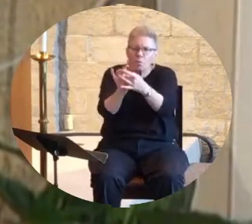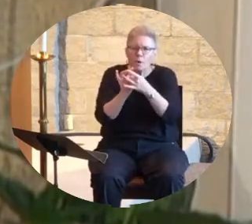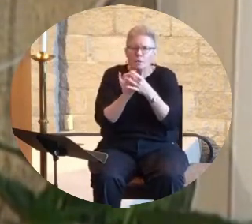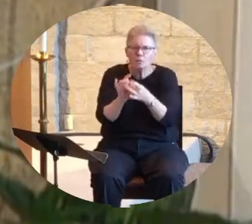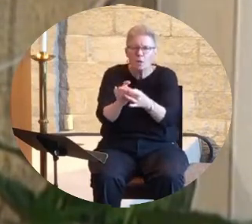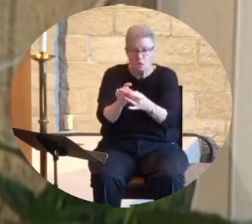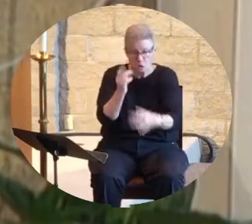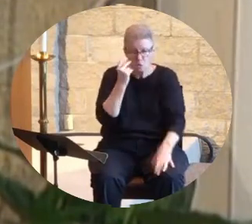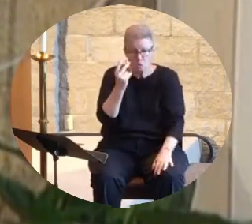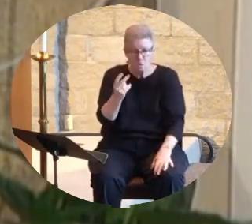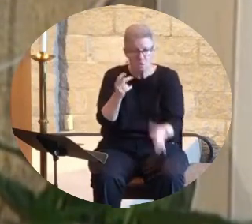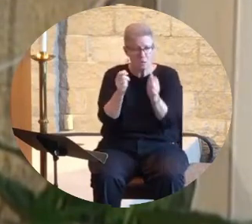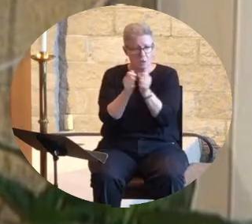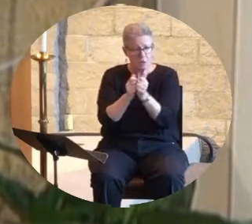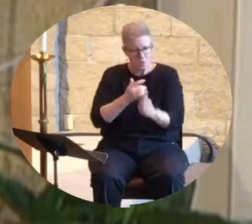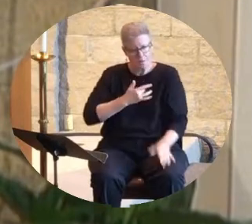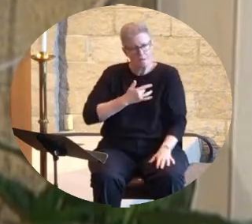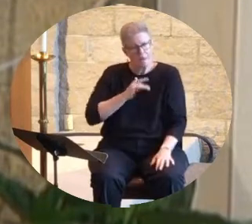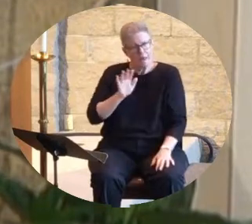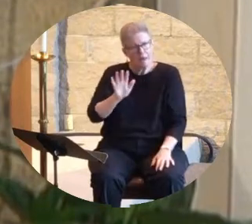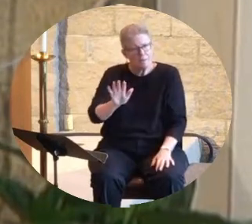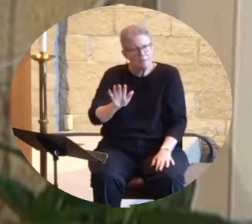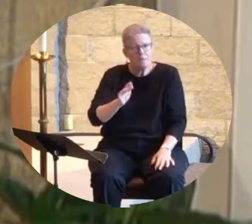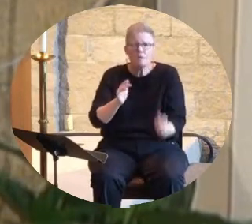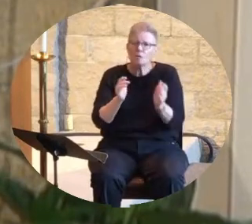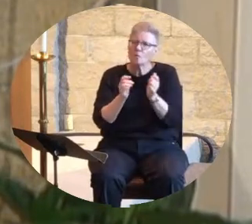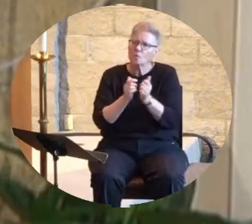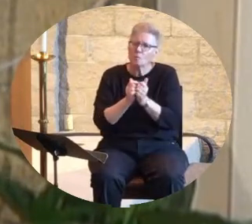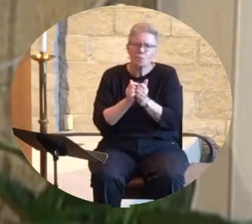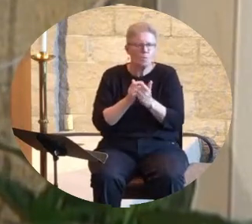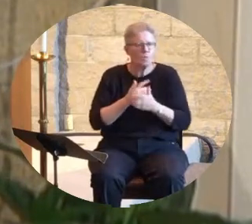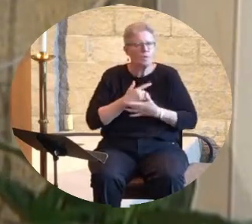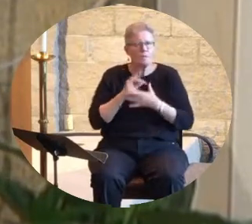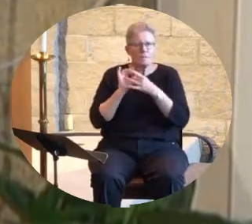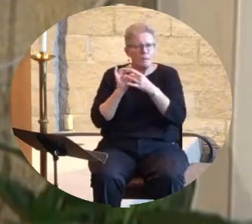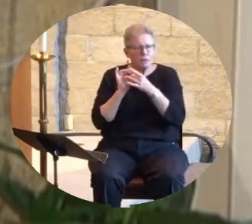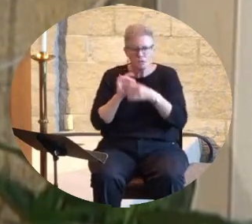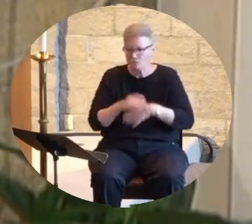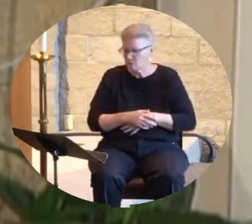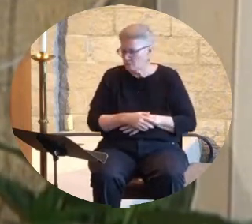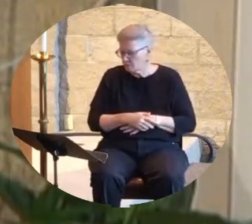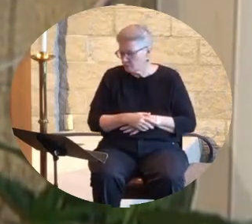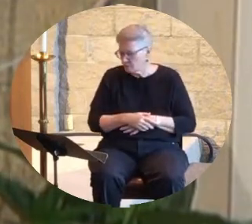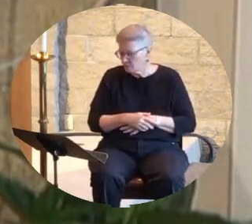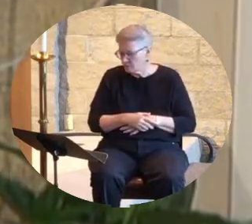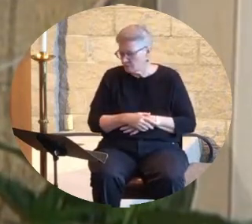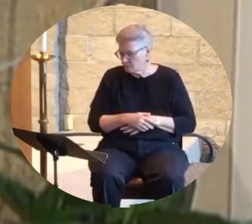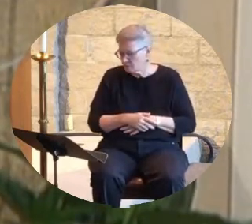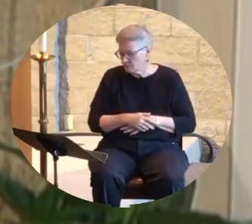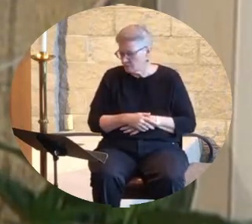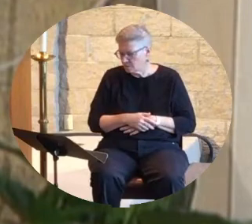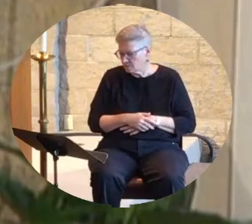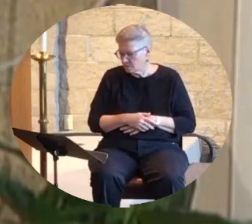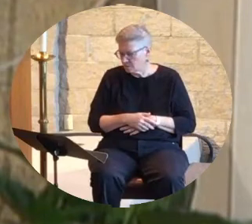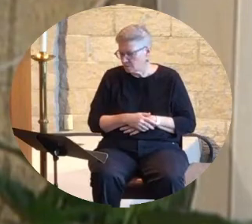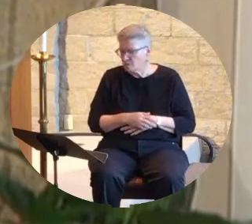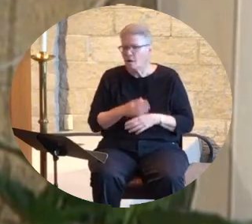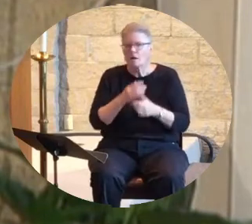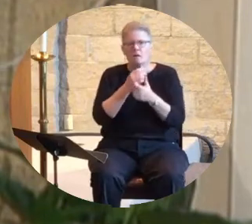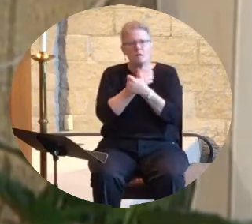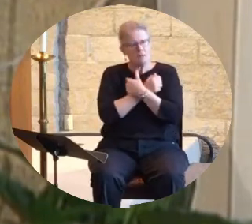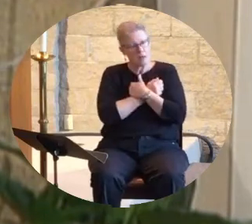compassion. Love is about being able to pray for your enemies, as Jesus